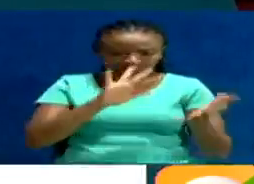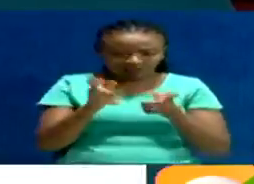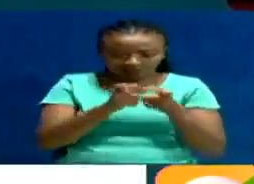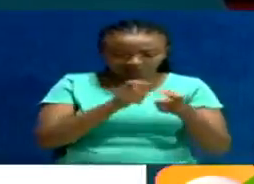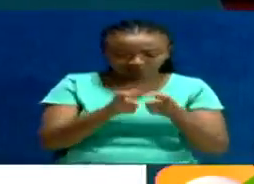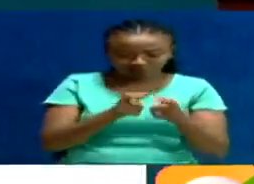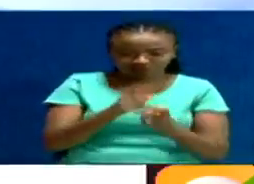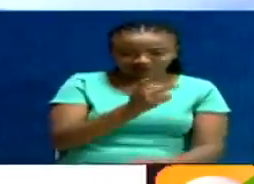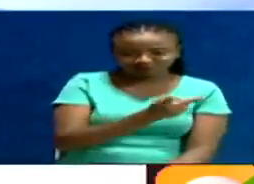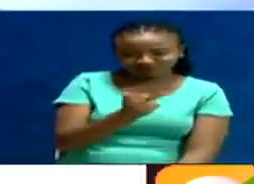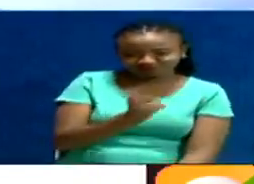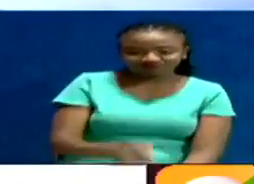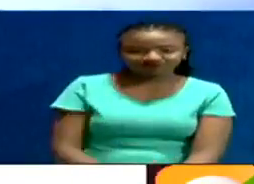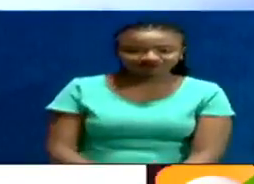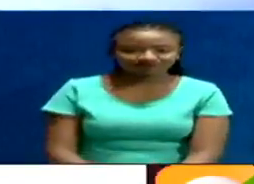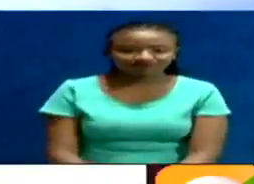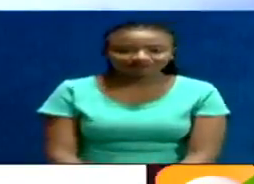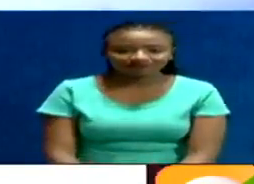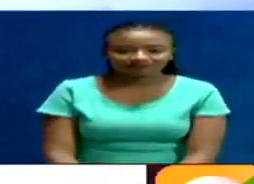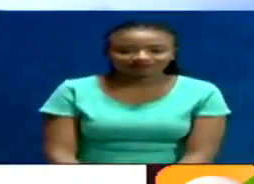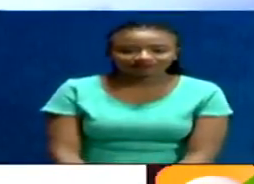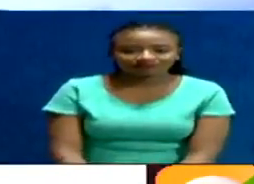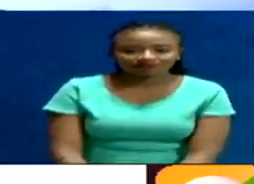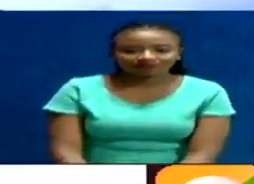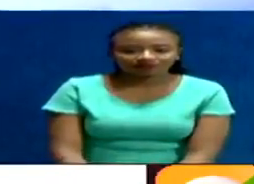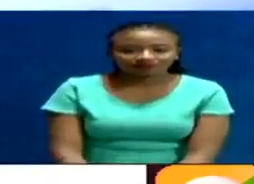where malaria is prevalent. Mashirima Kapombe, Citizen TV.